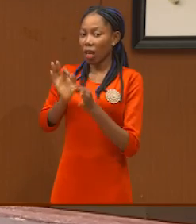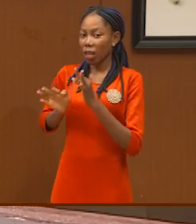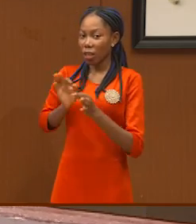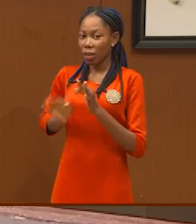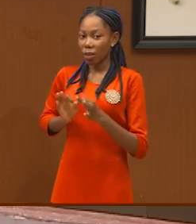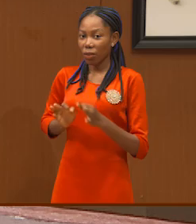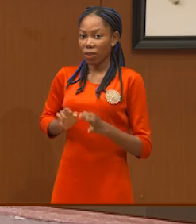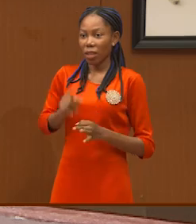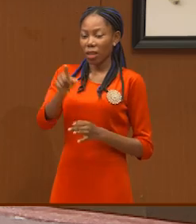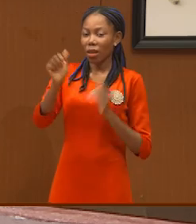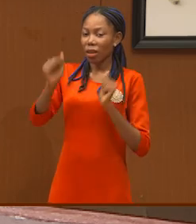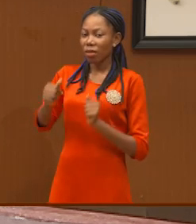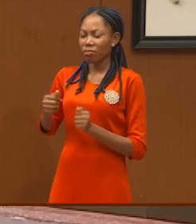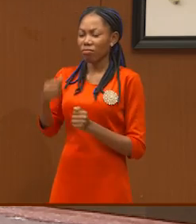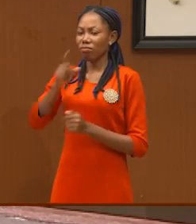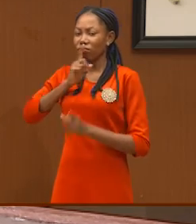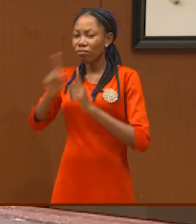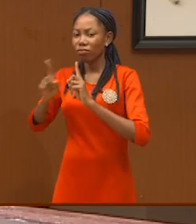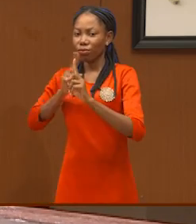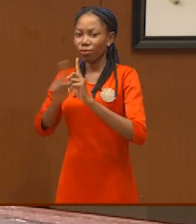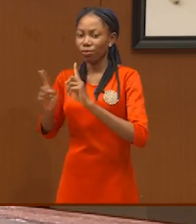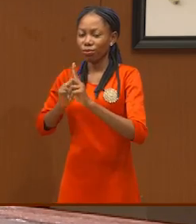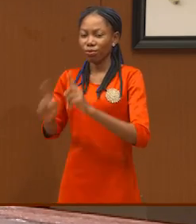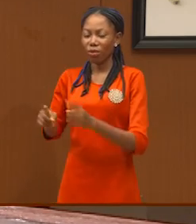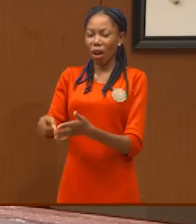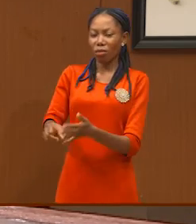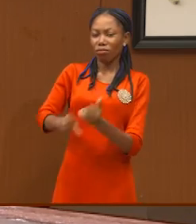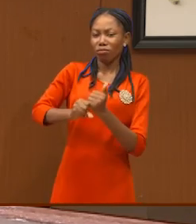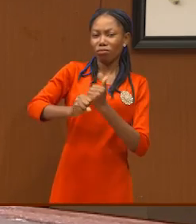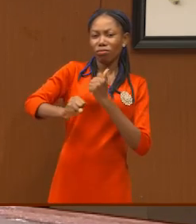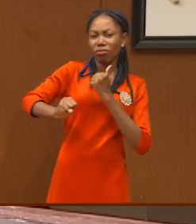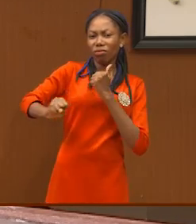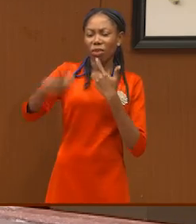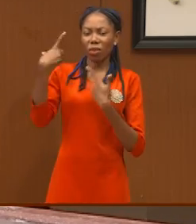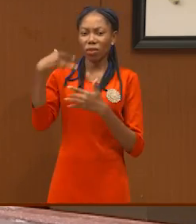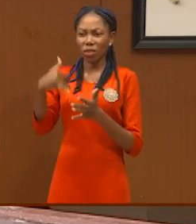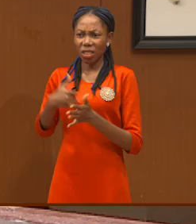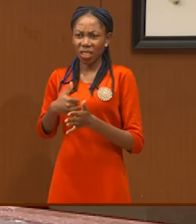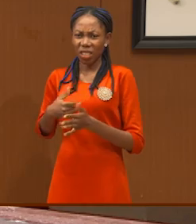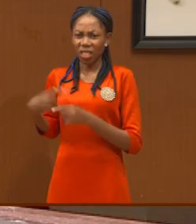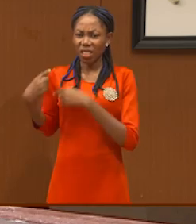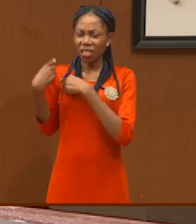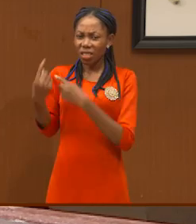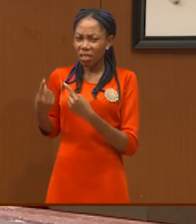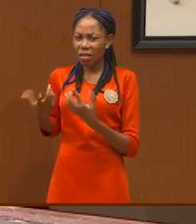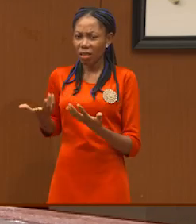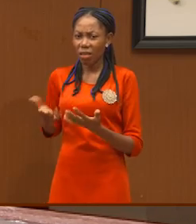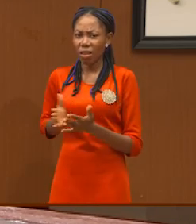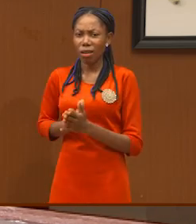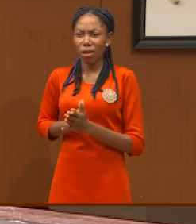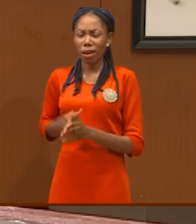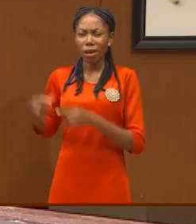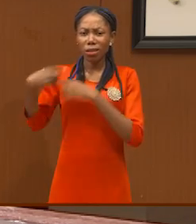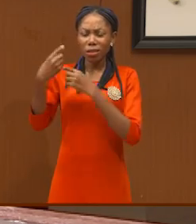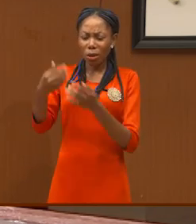since I've been talking about this issue, it has been, even though from the day one, since this